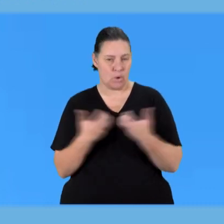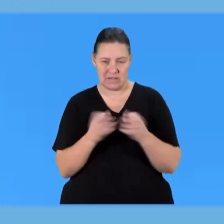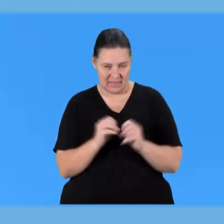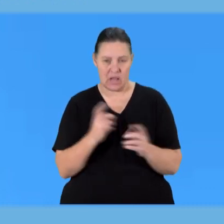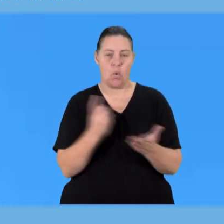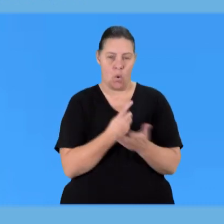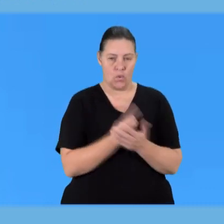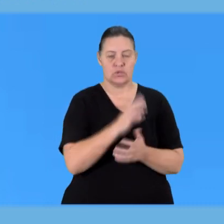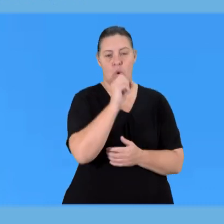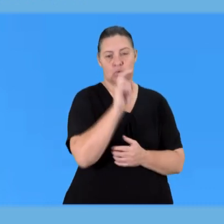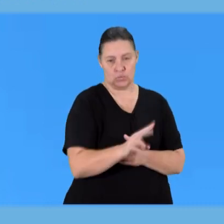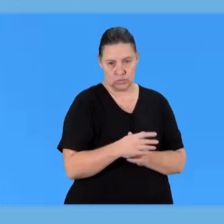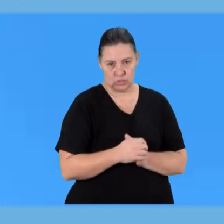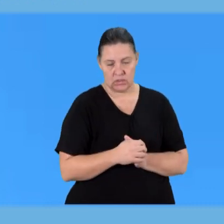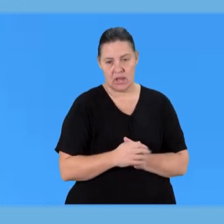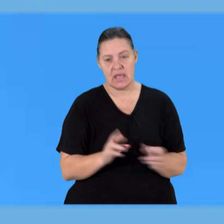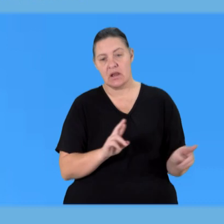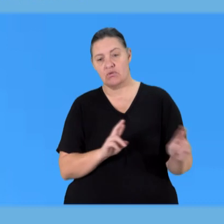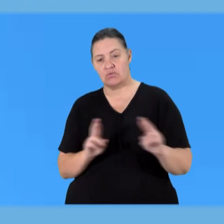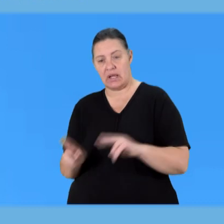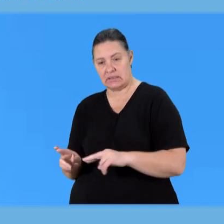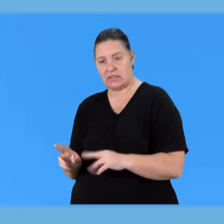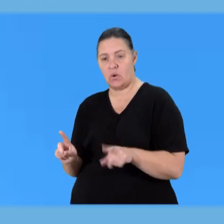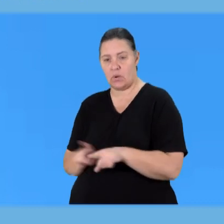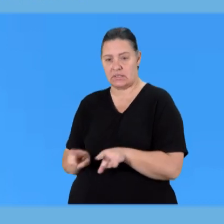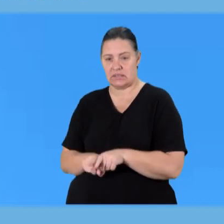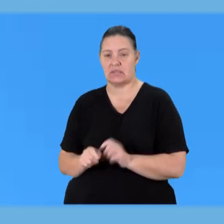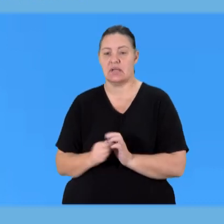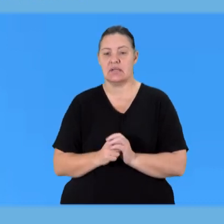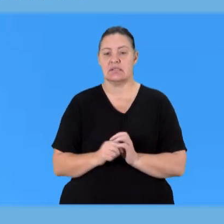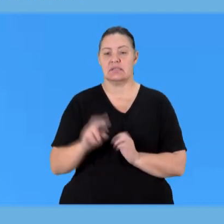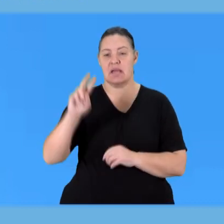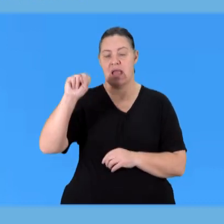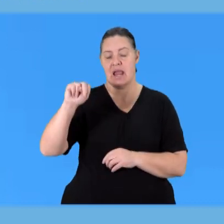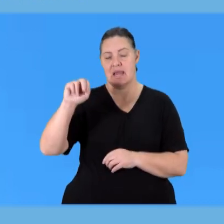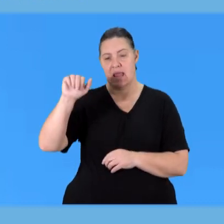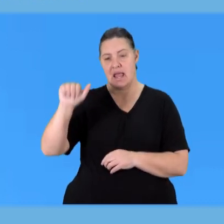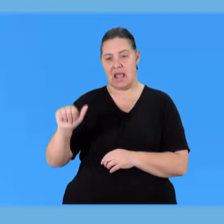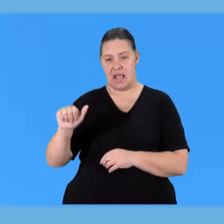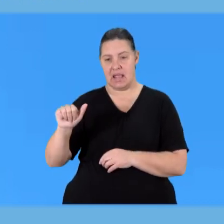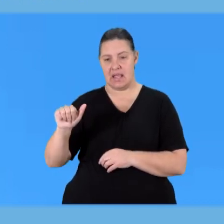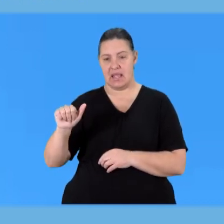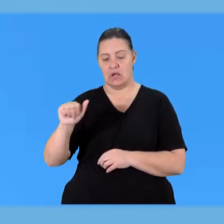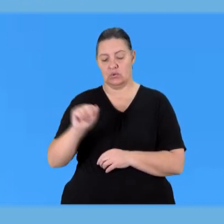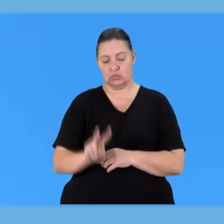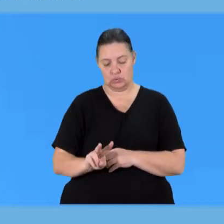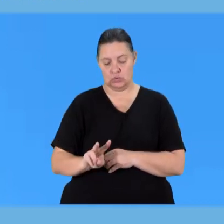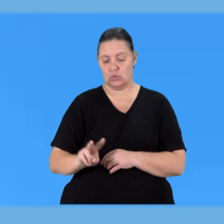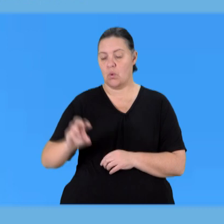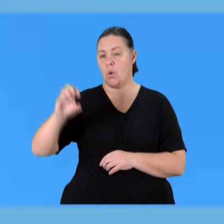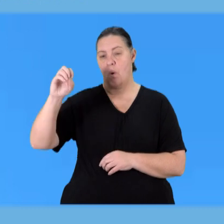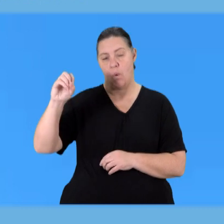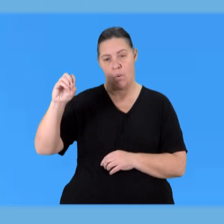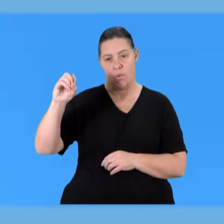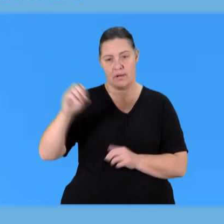chemically being bonded with anything else, it is O2. Then our product is sodium oxide, that is going to be